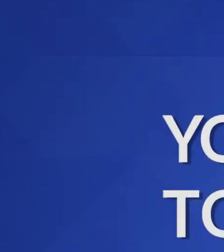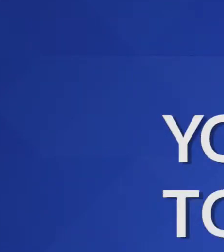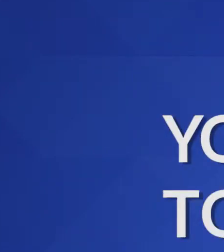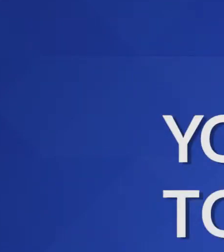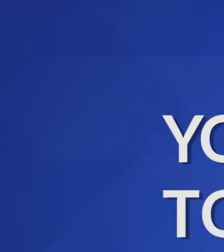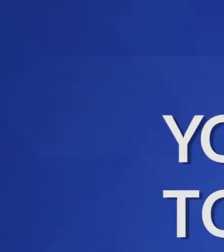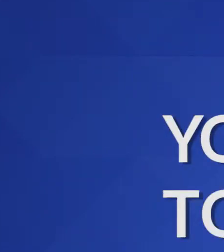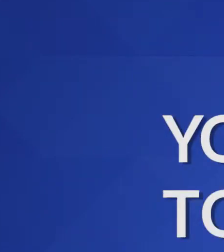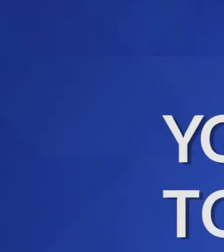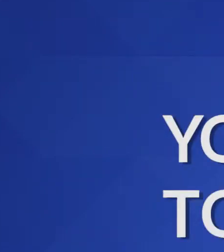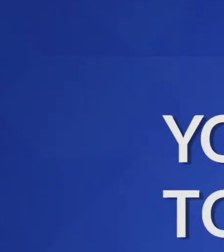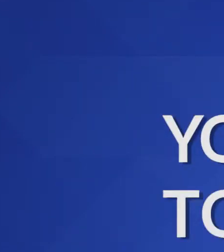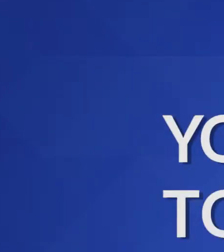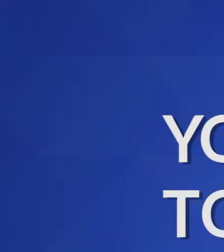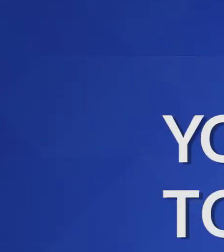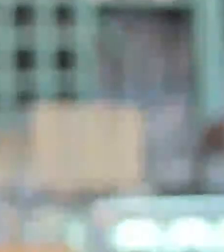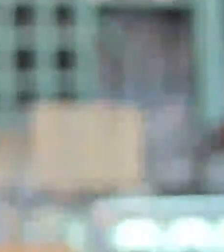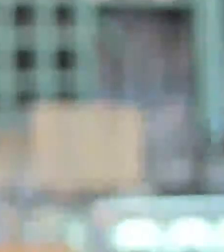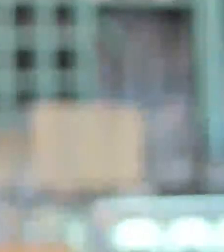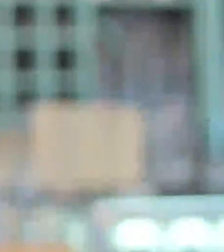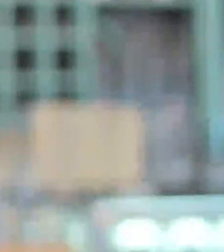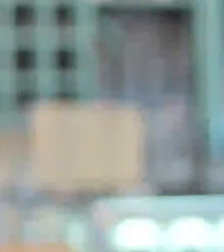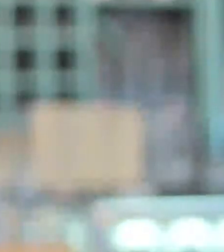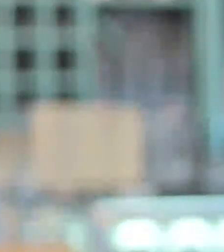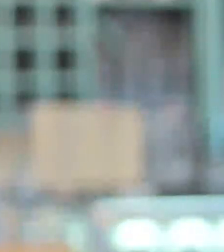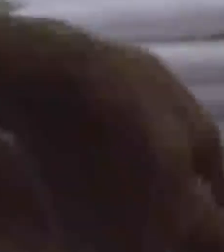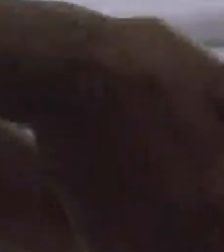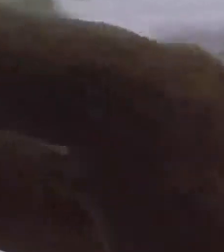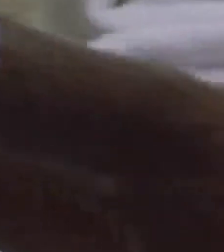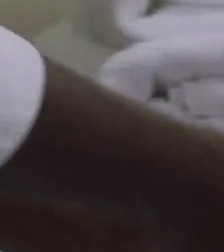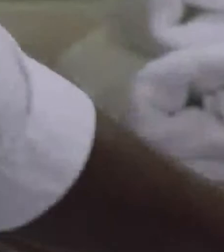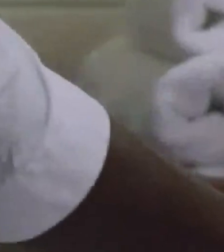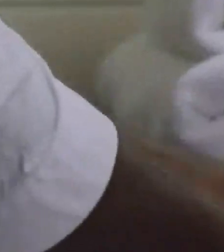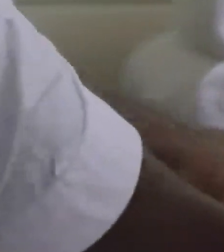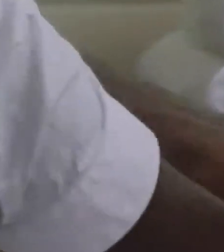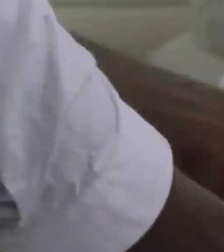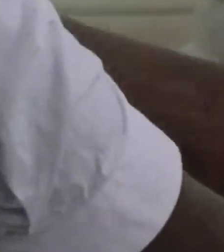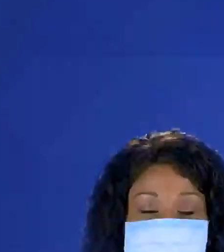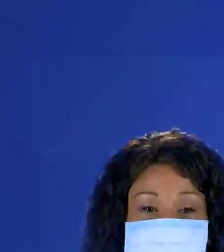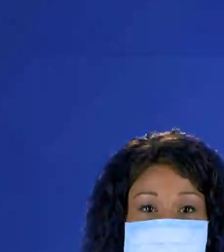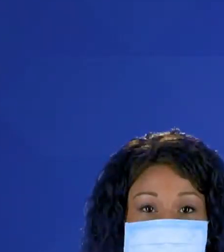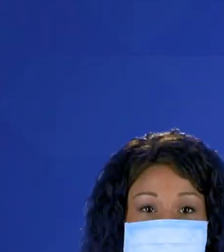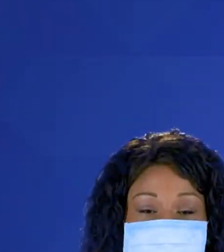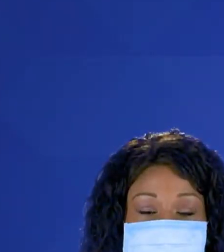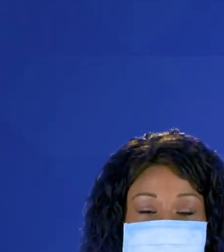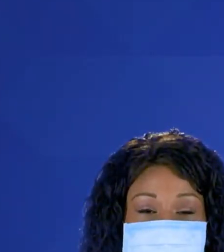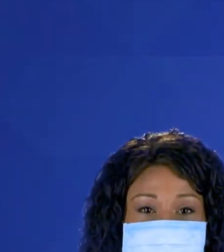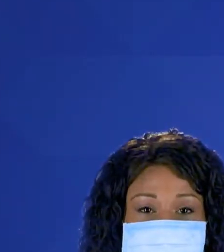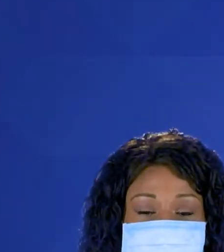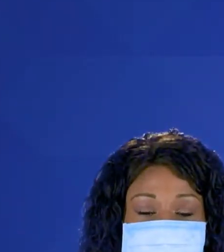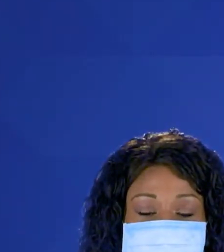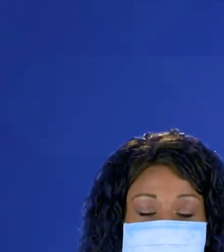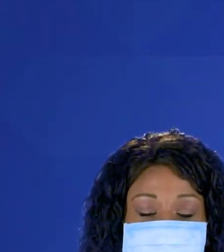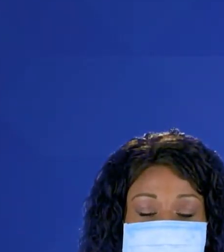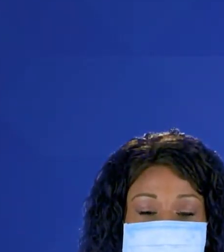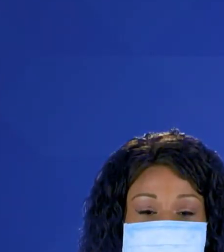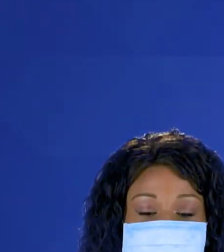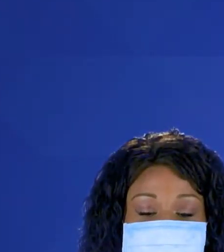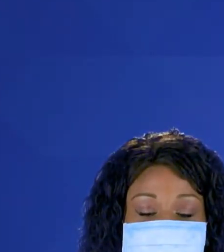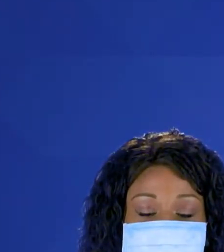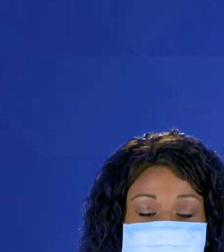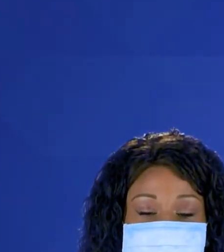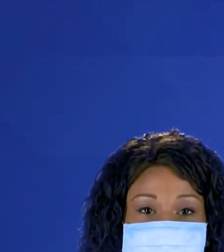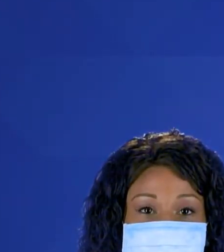can help to contain the spread of the coronavirus. Wear a mask, wash your hands frequently, physically distance, and download